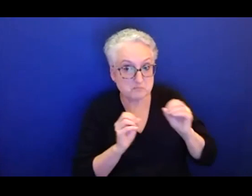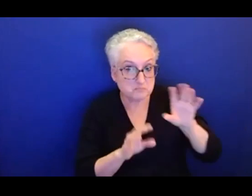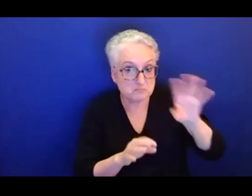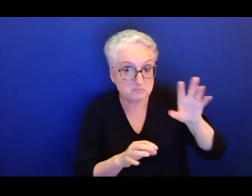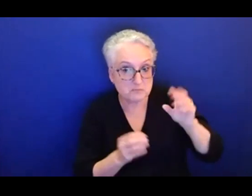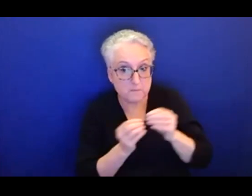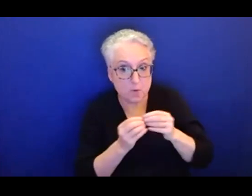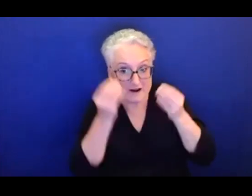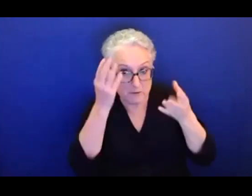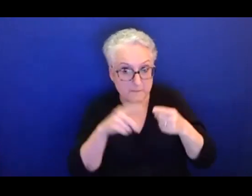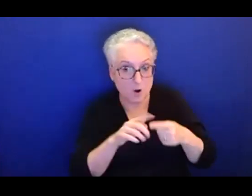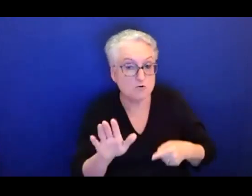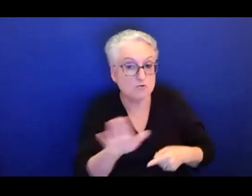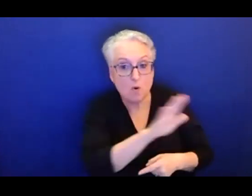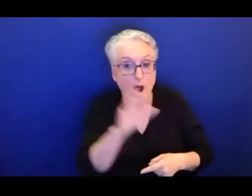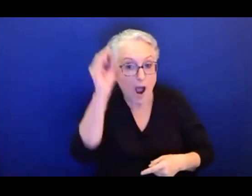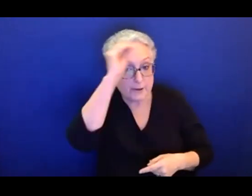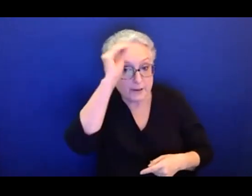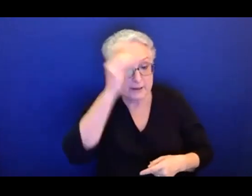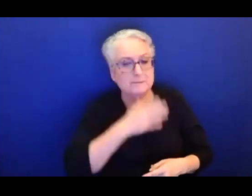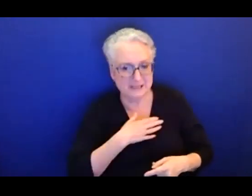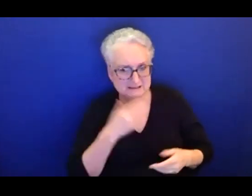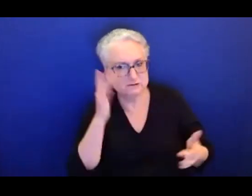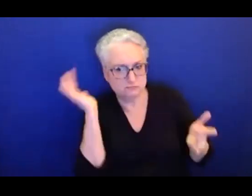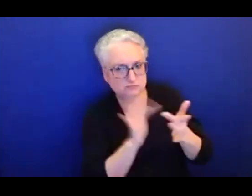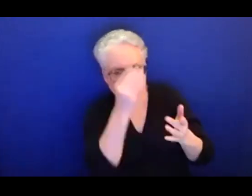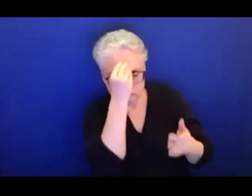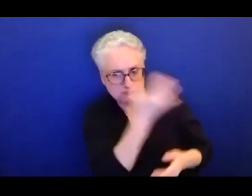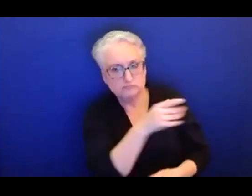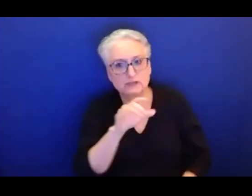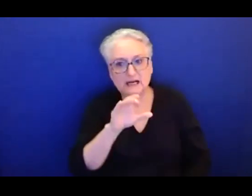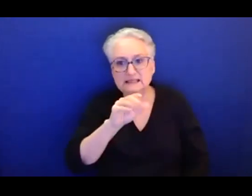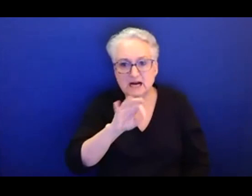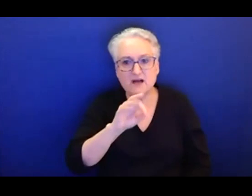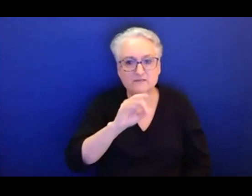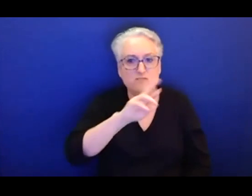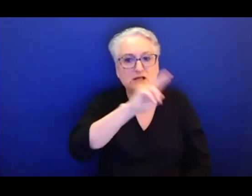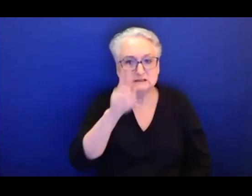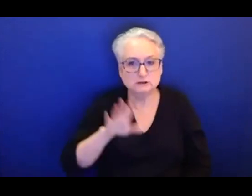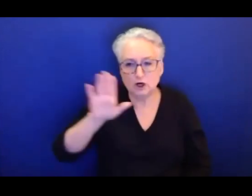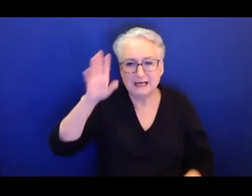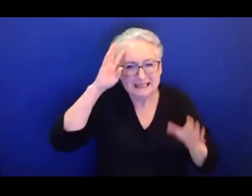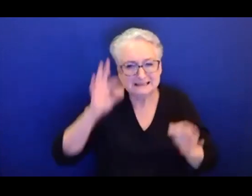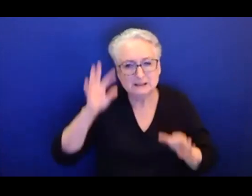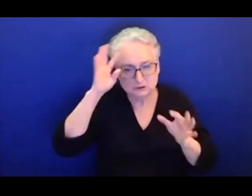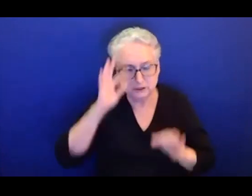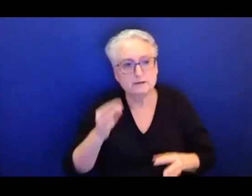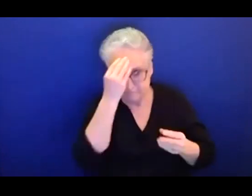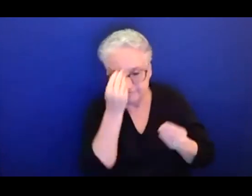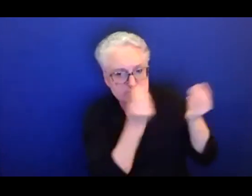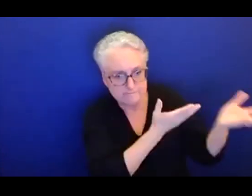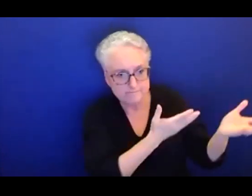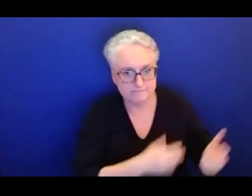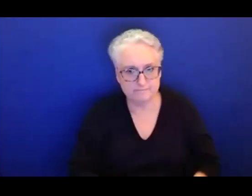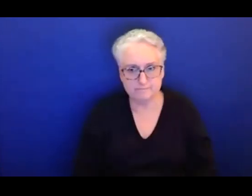heard about City of Rochester decision making. Thanks, Amy. So again, that kind of concludes